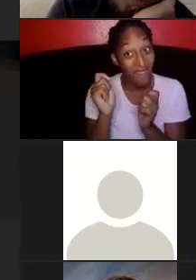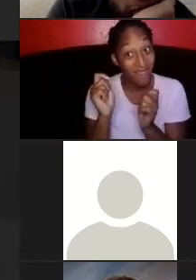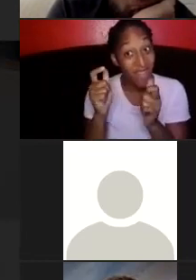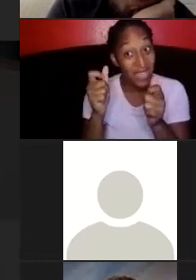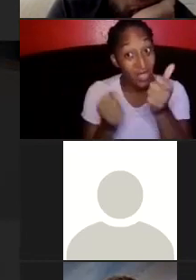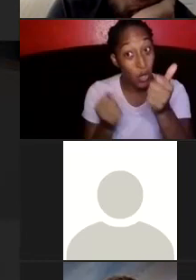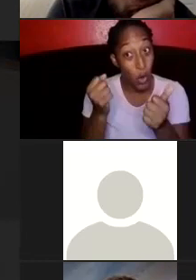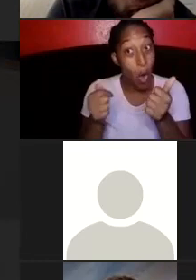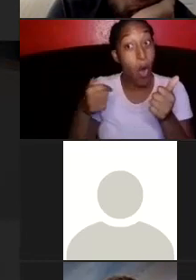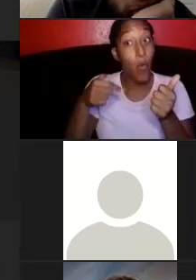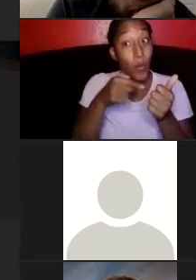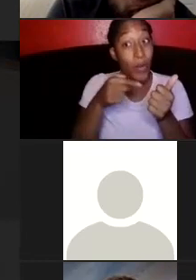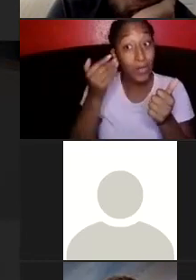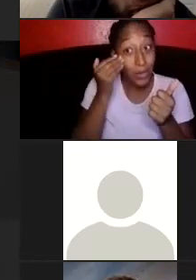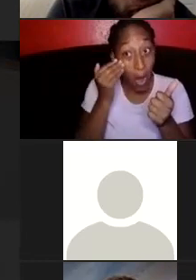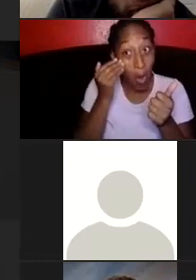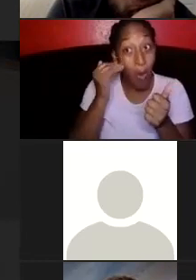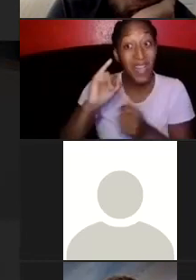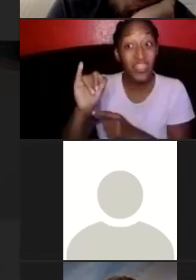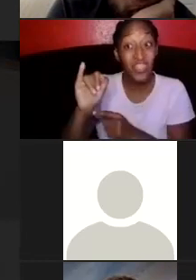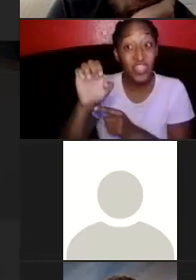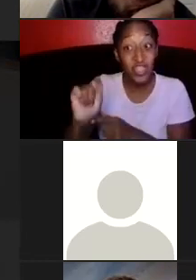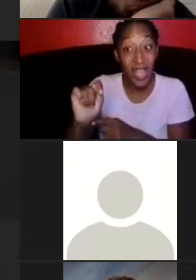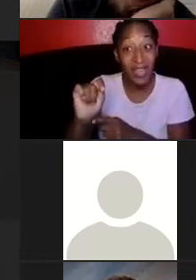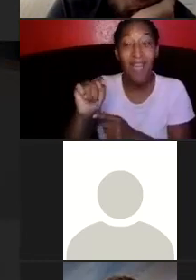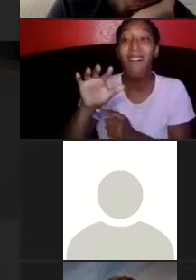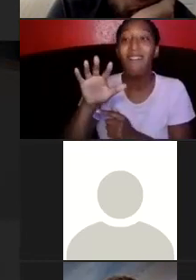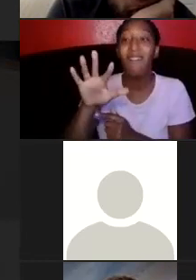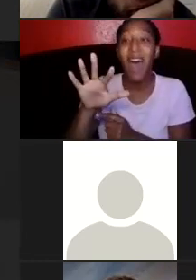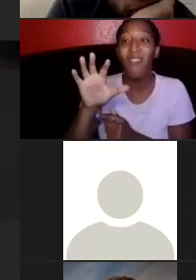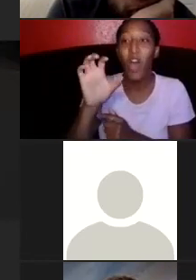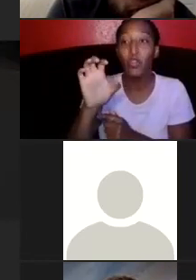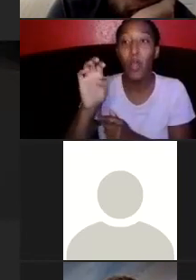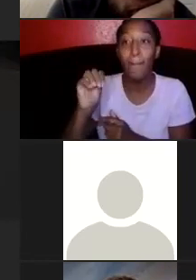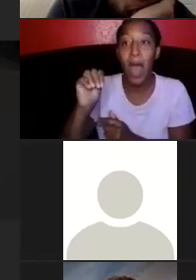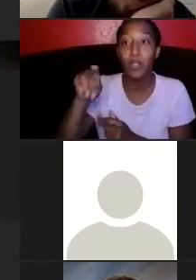hour, even a jet that's going 500 miles per hour,